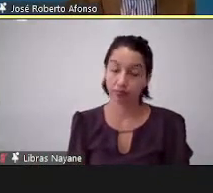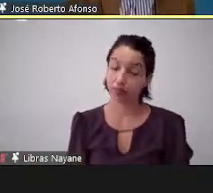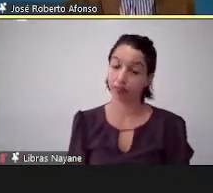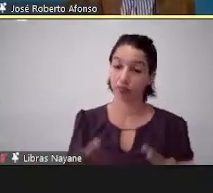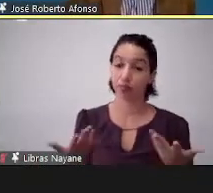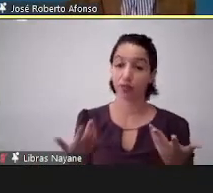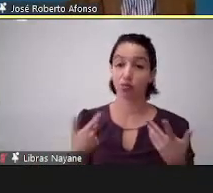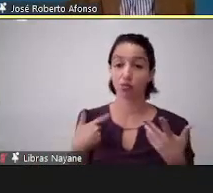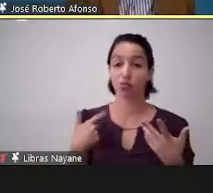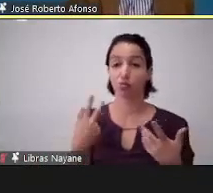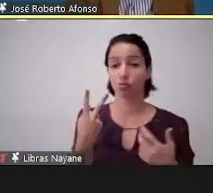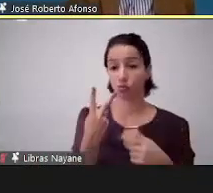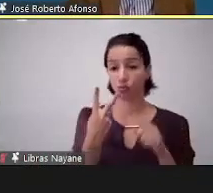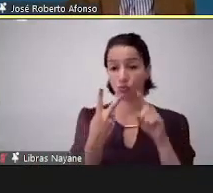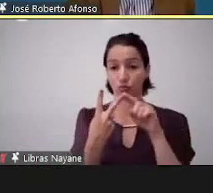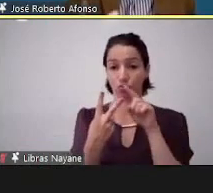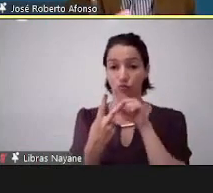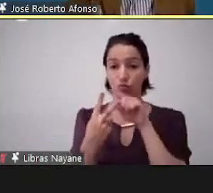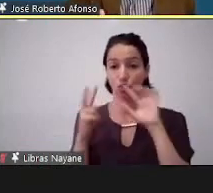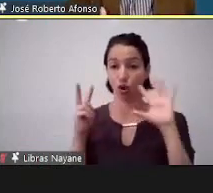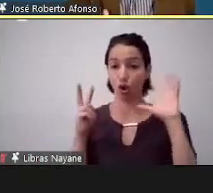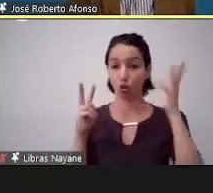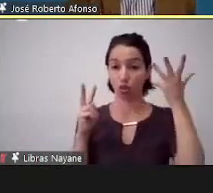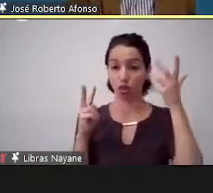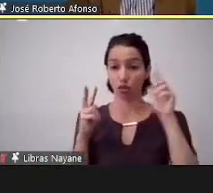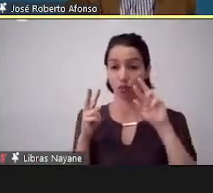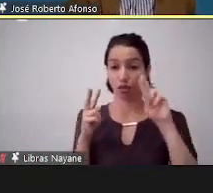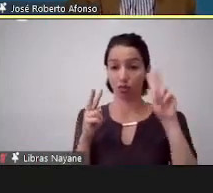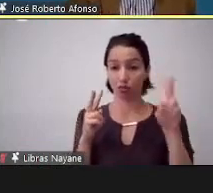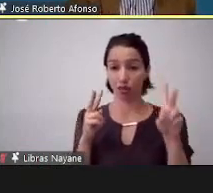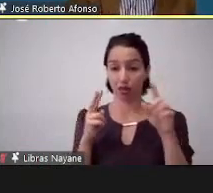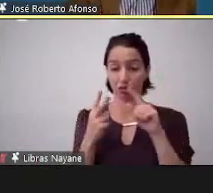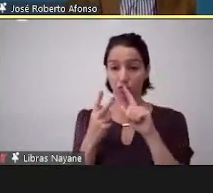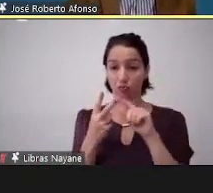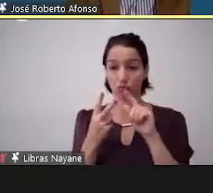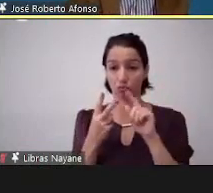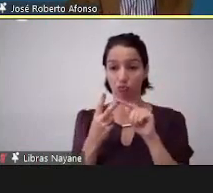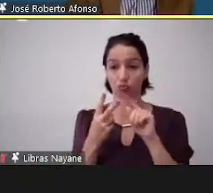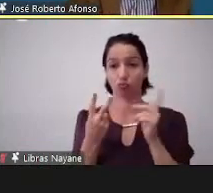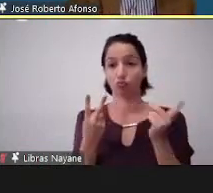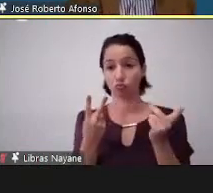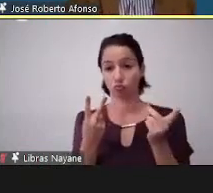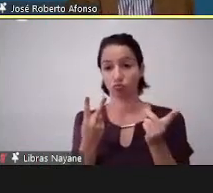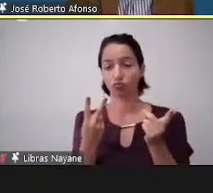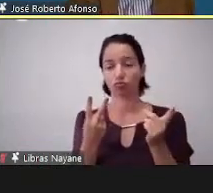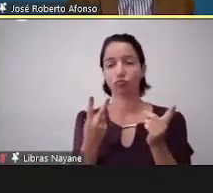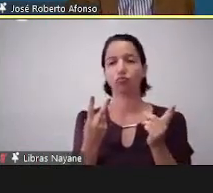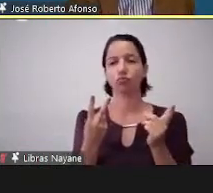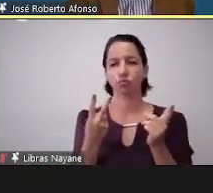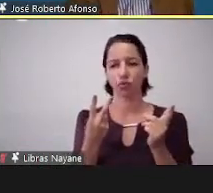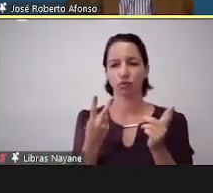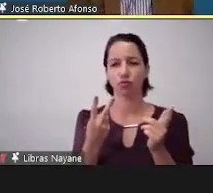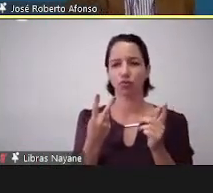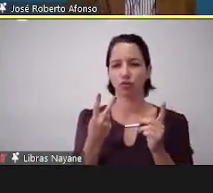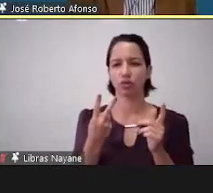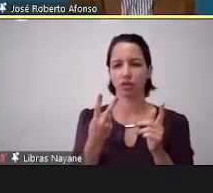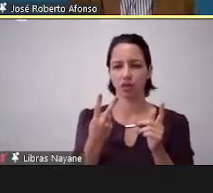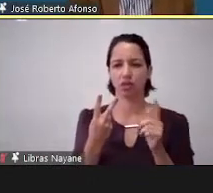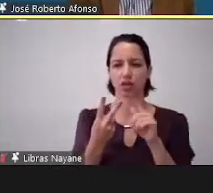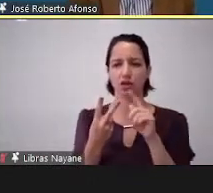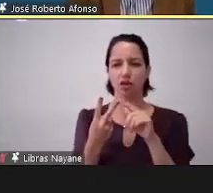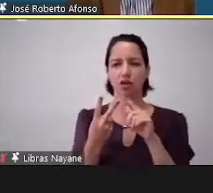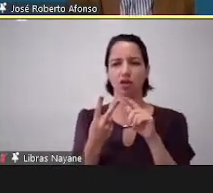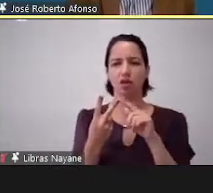So those are phenomenons that are different and distinct among themselves.